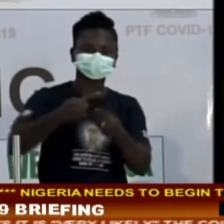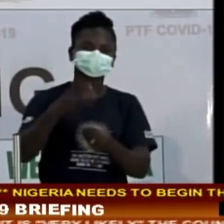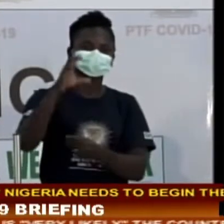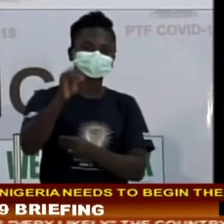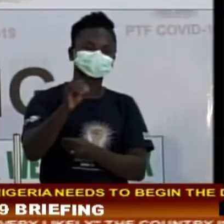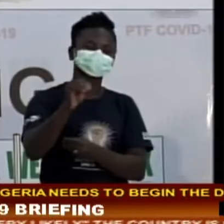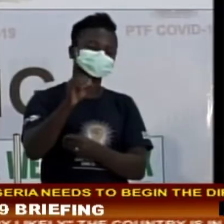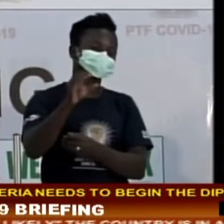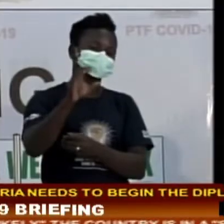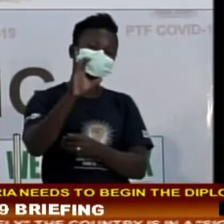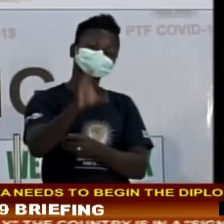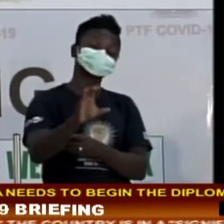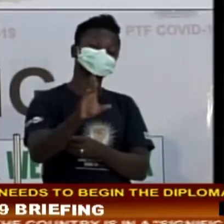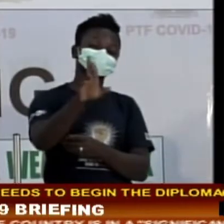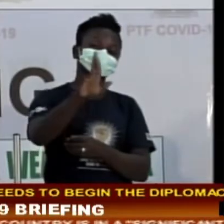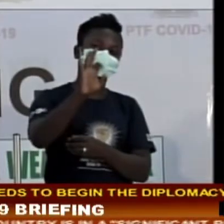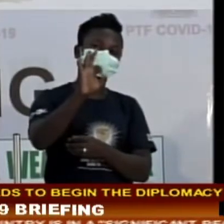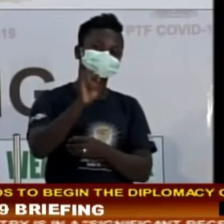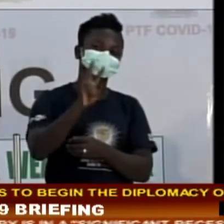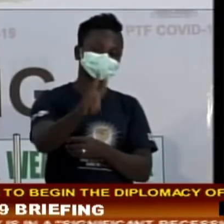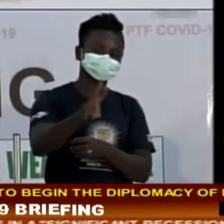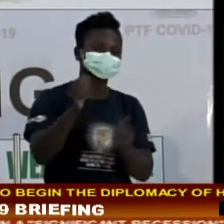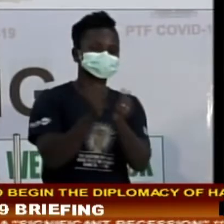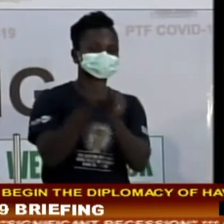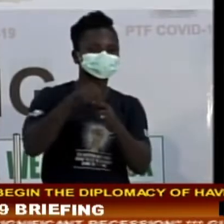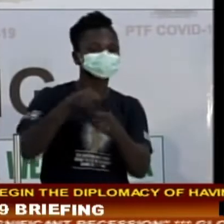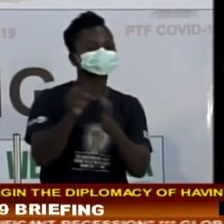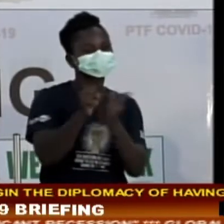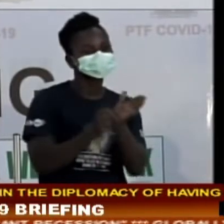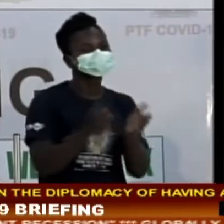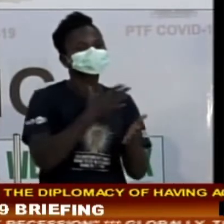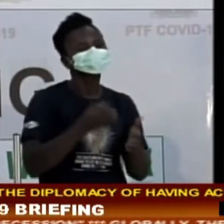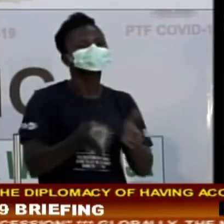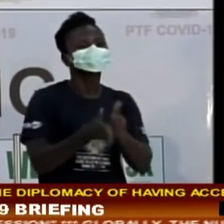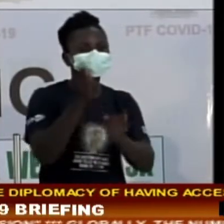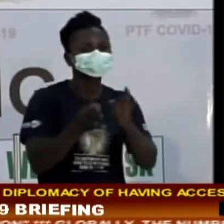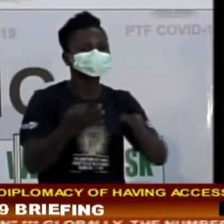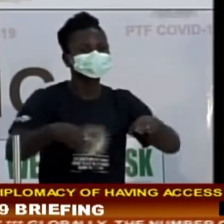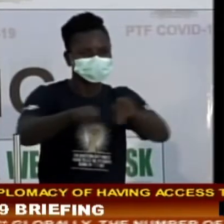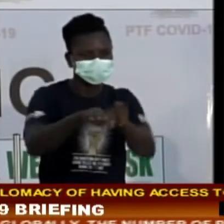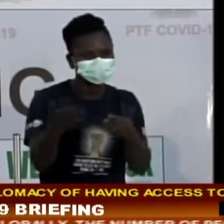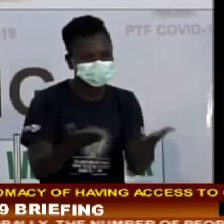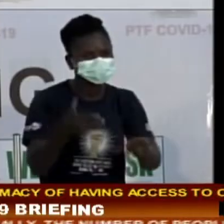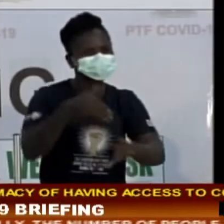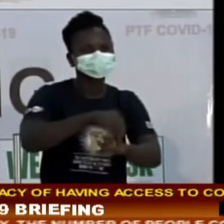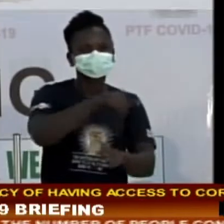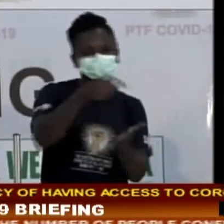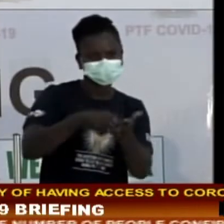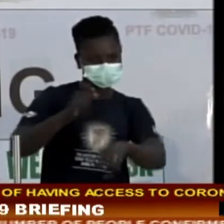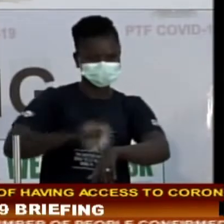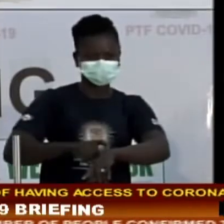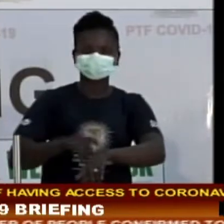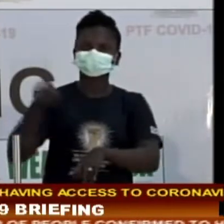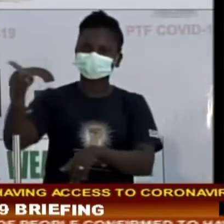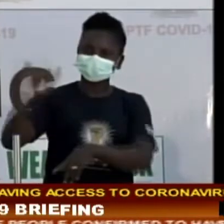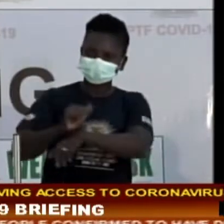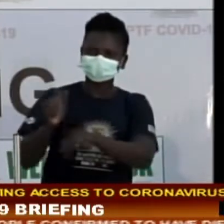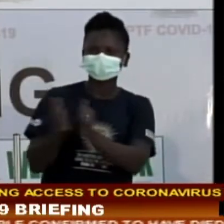between states and whether this was an essential service at this time however we are working with all